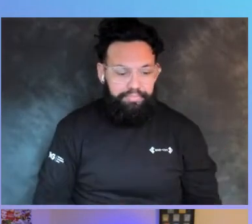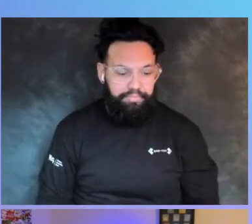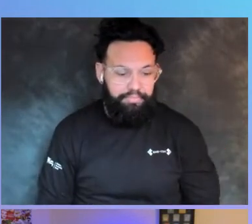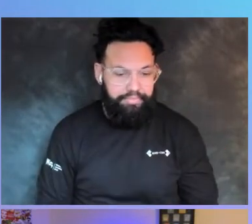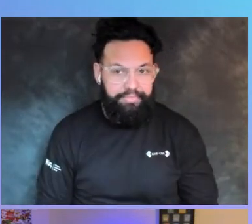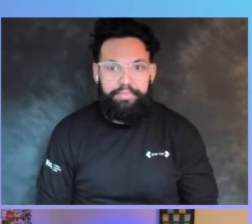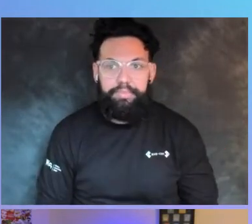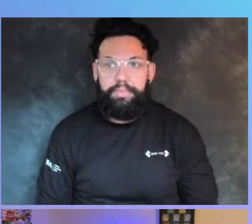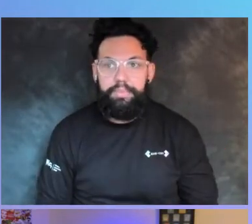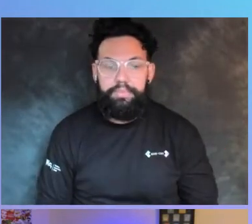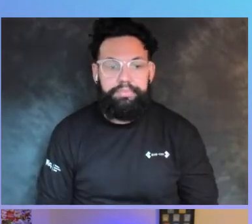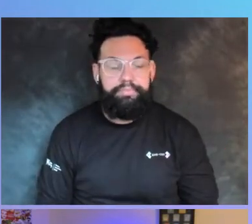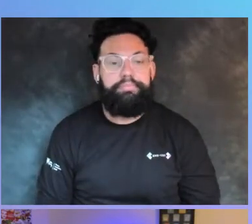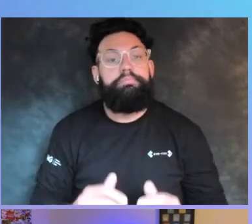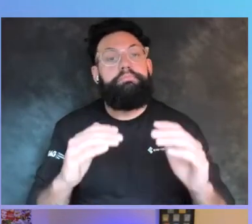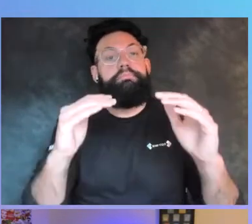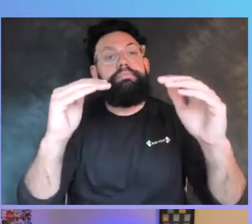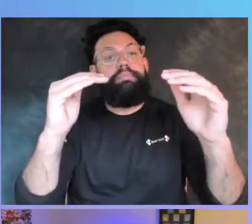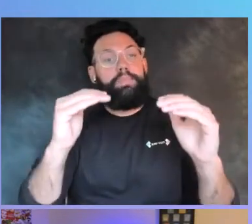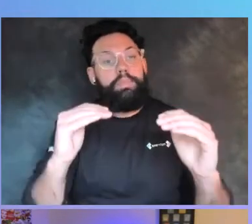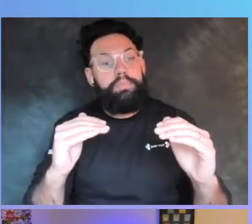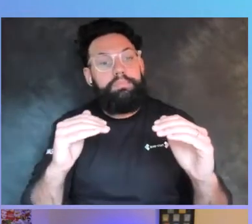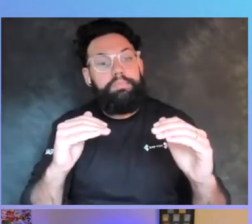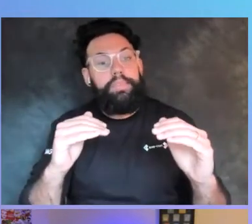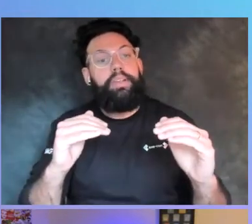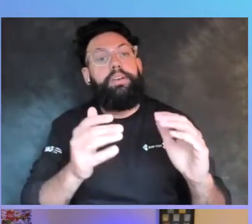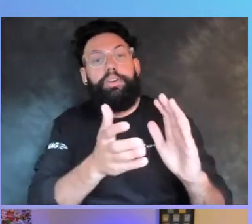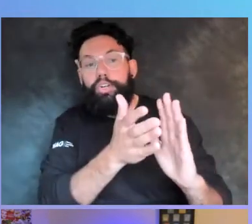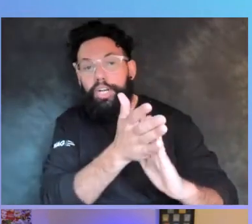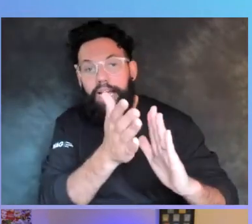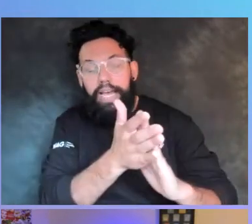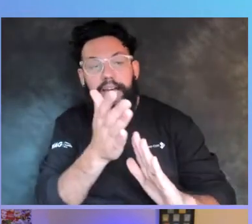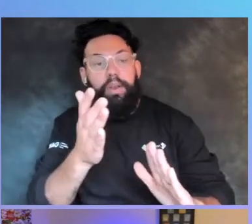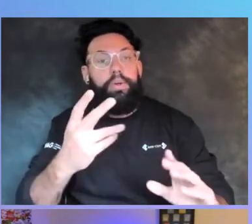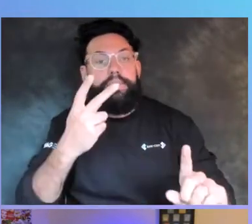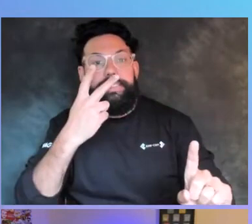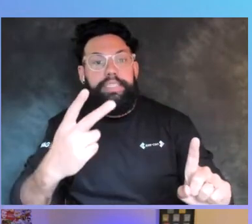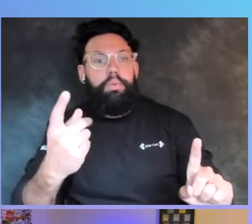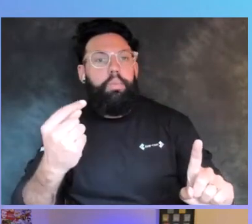Then in a moment, we're going to see what it's found out in its analysis.